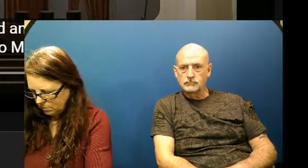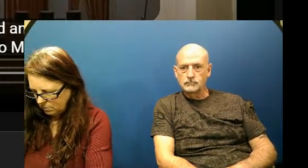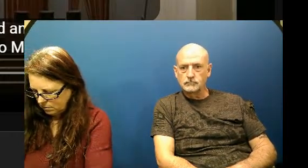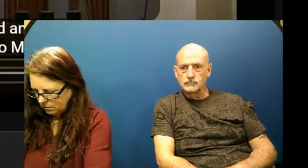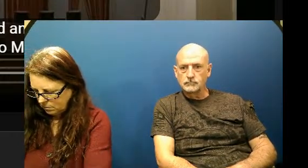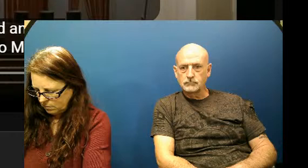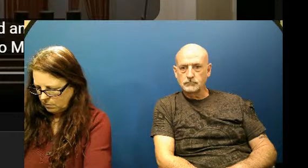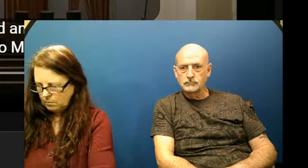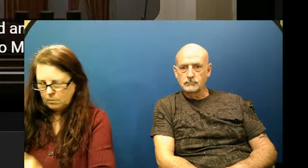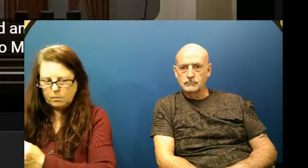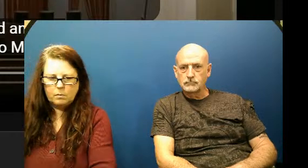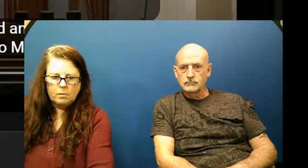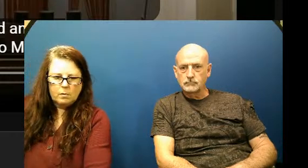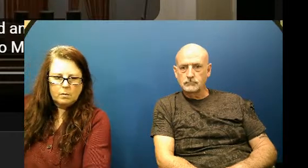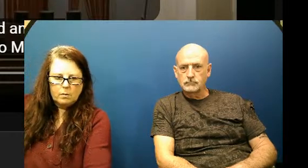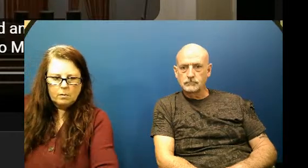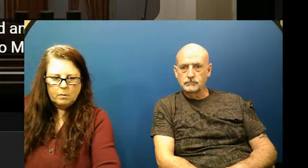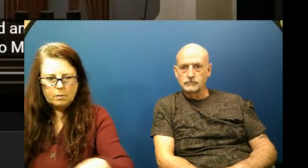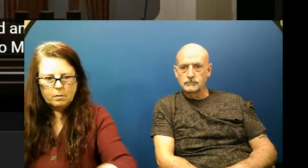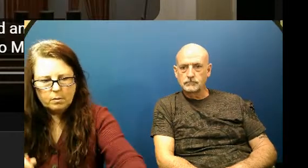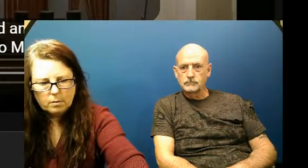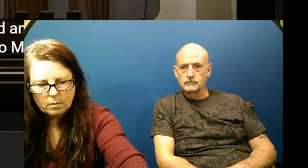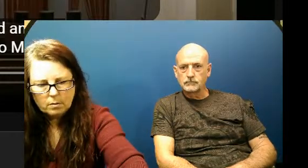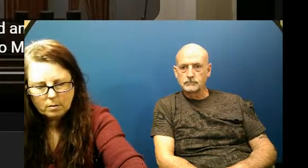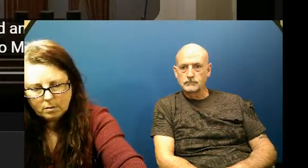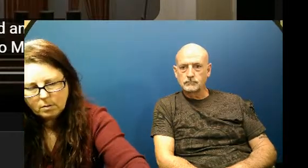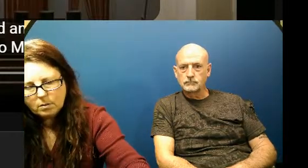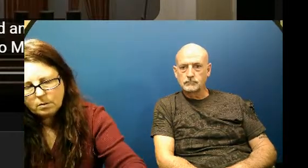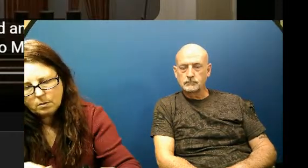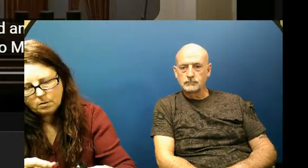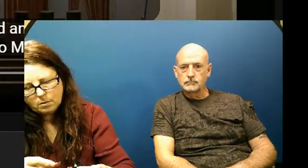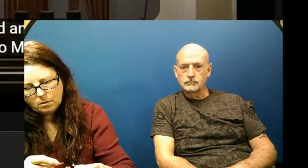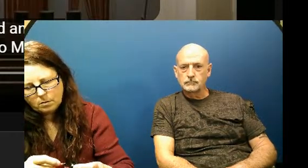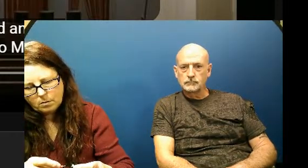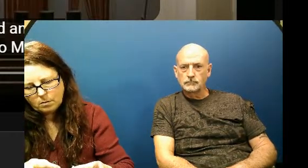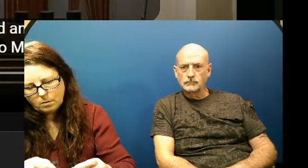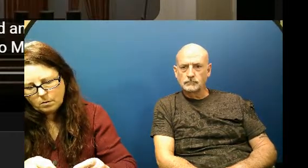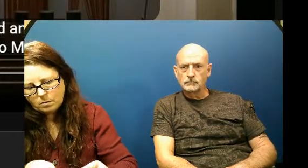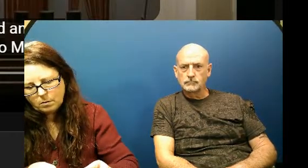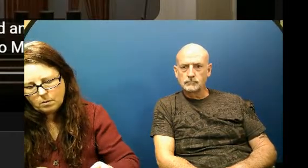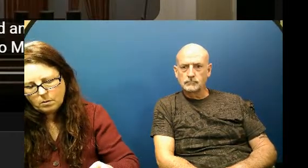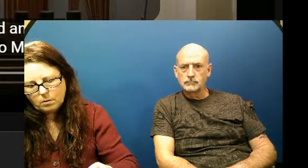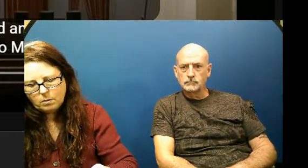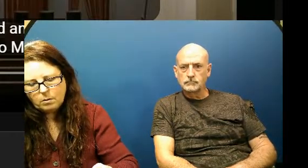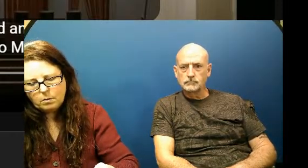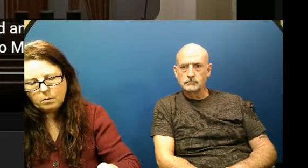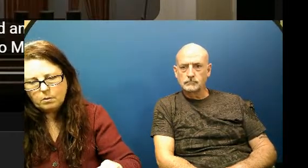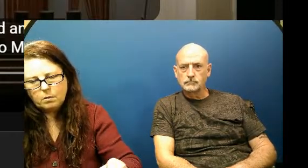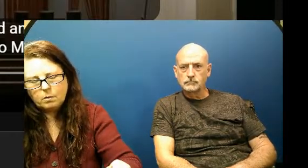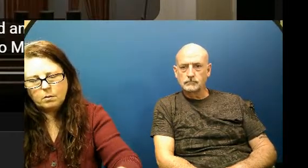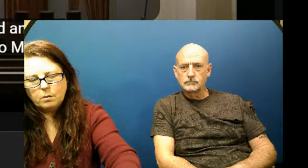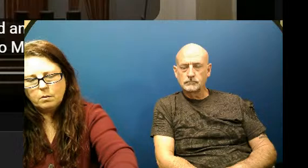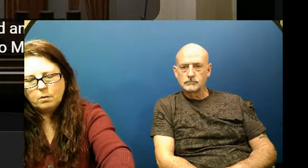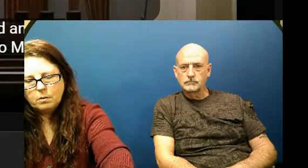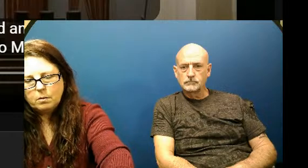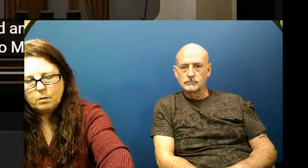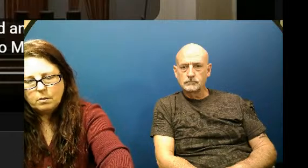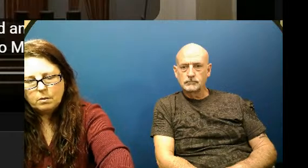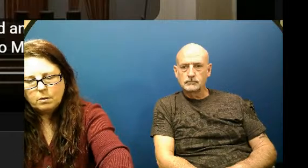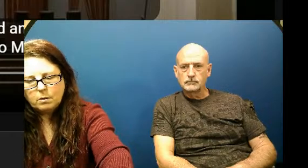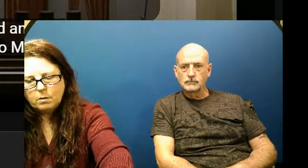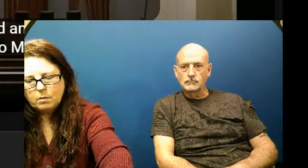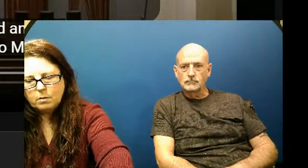helps illustrate the point. Suppose that China used its leverage over Jeff Bezos's international empire, including his